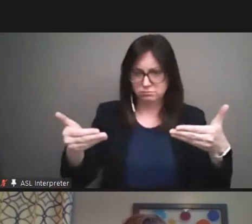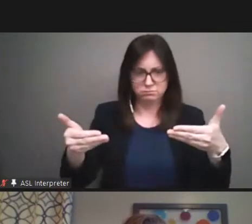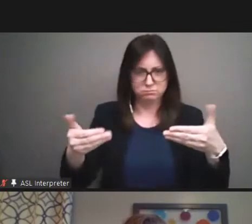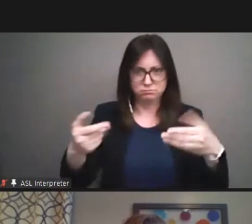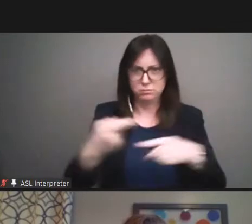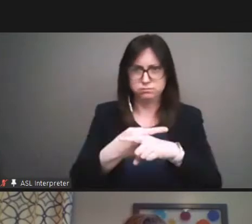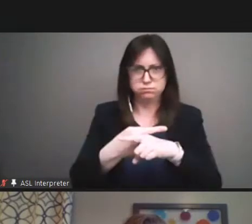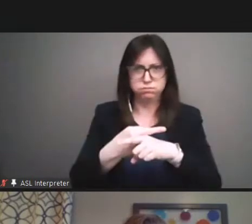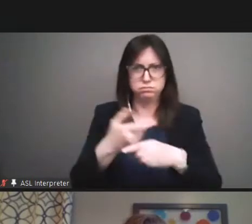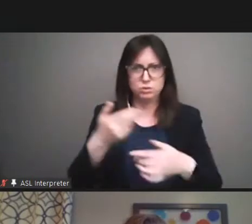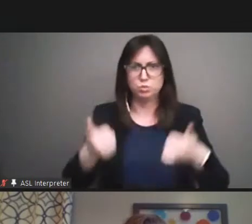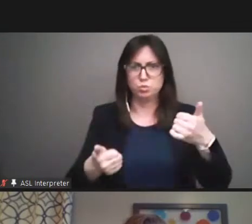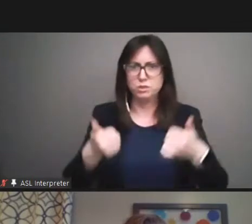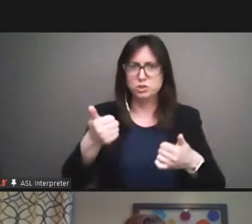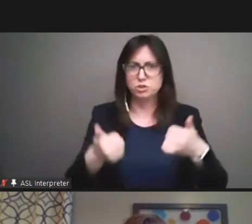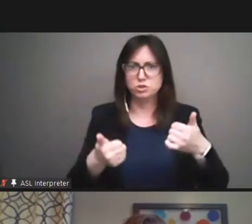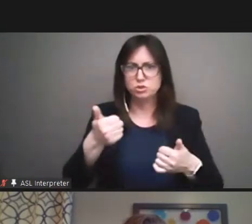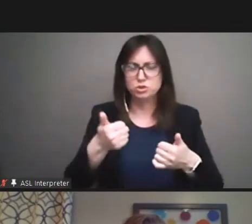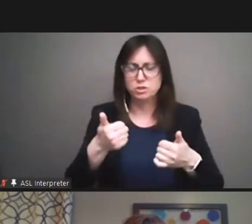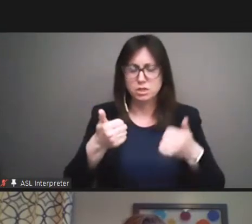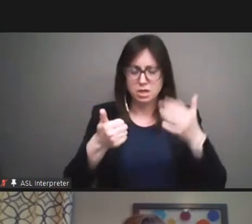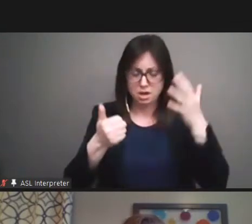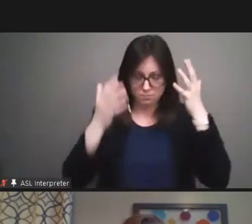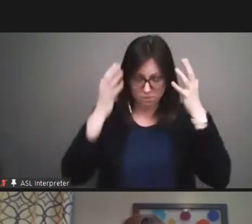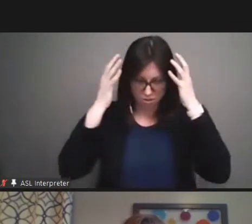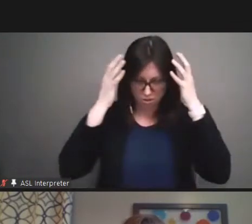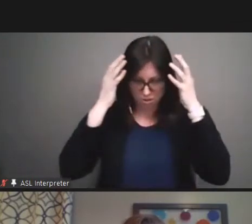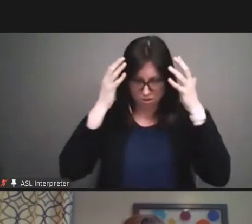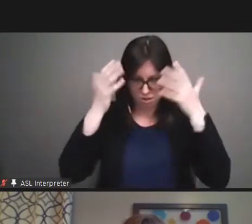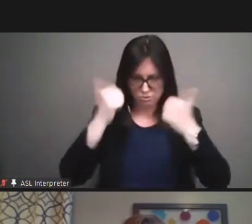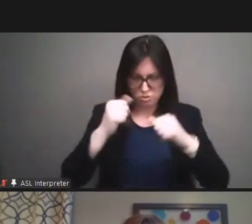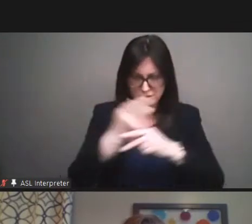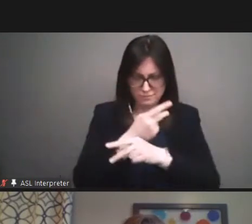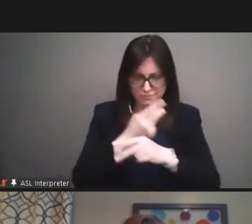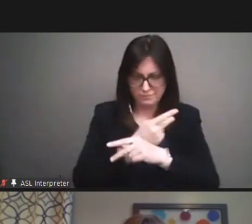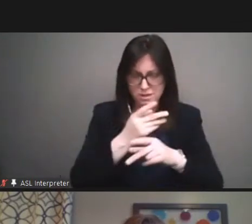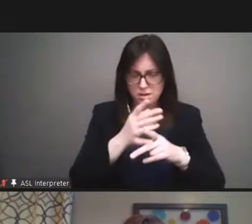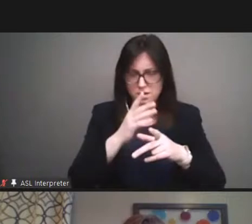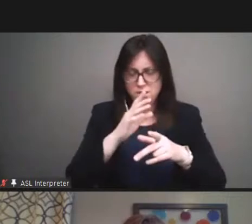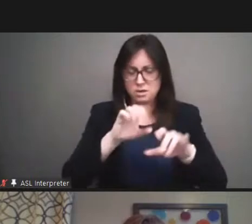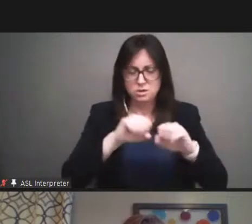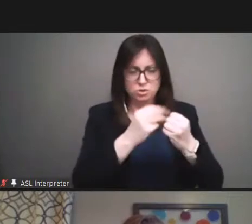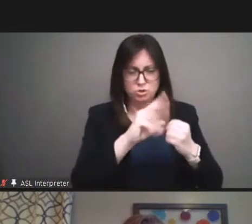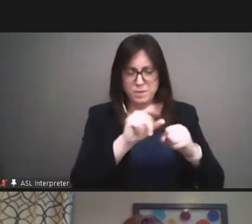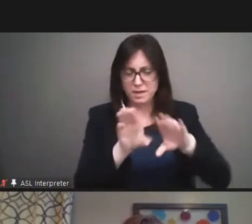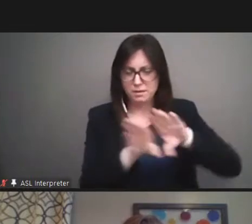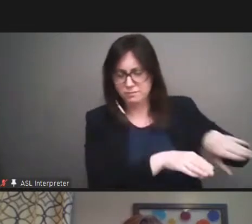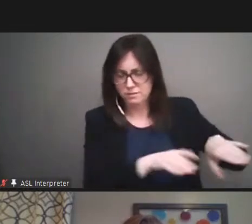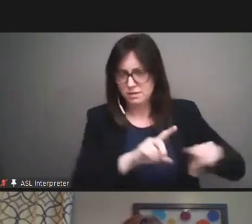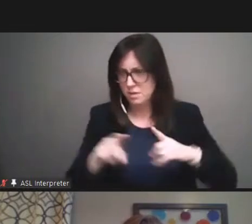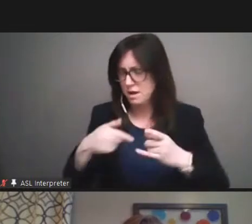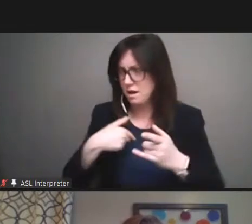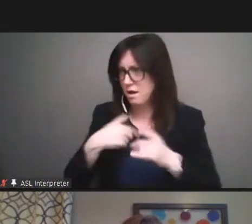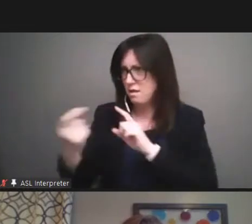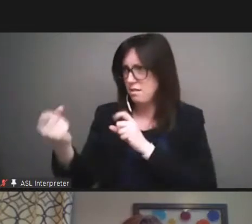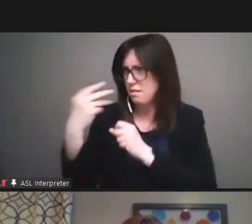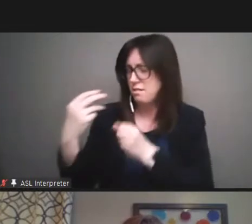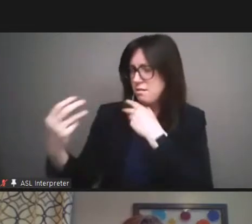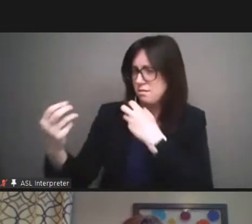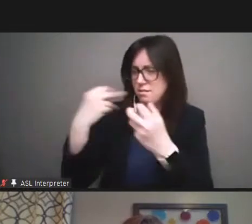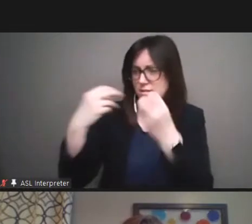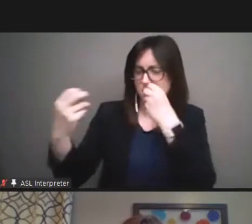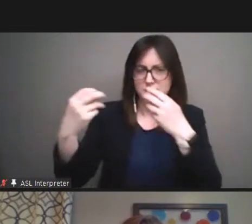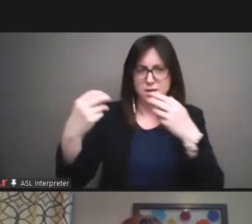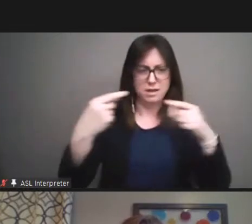world pounding on my head this way, and I'm trying to live in the real world over here on this side, and none of this is